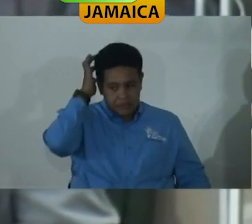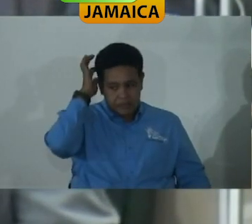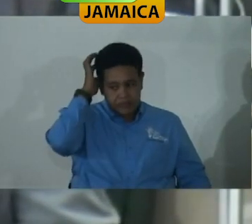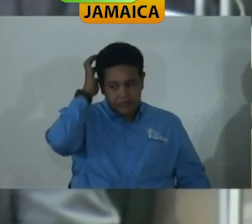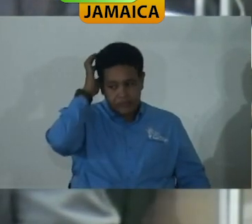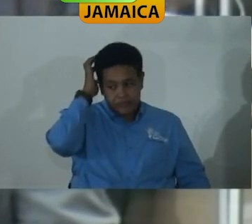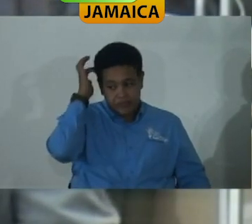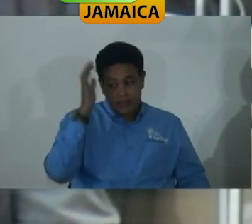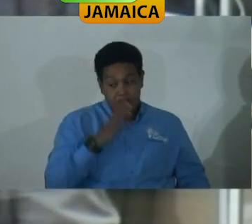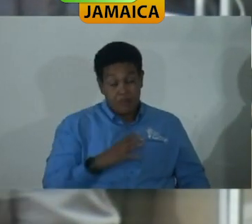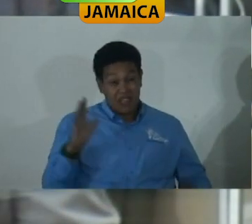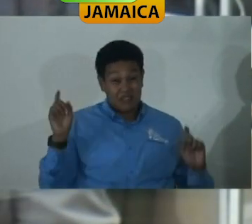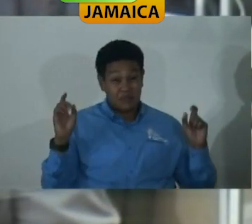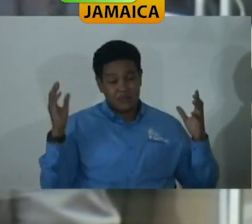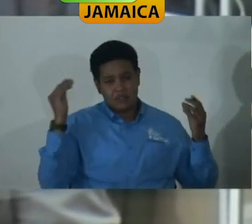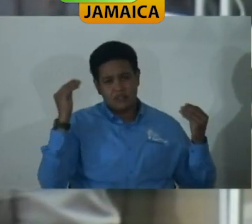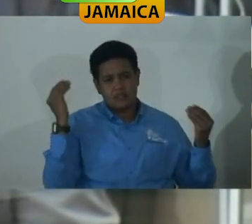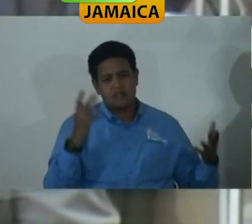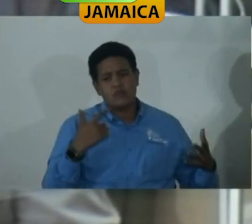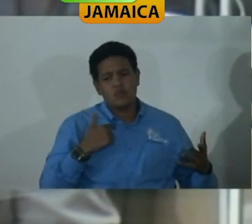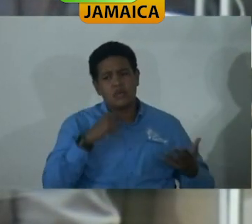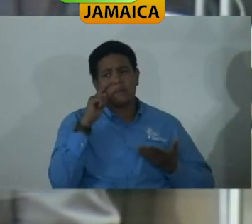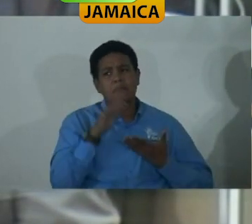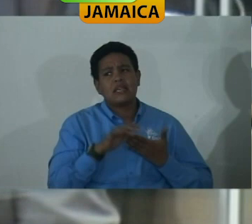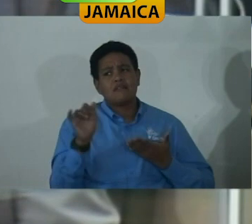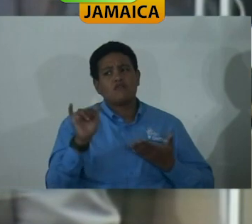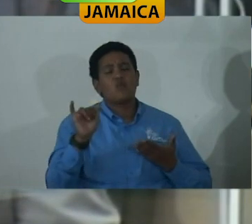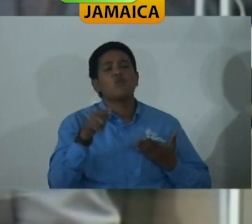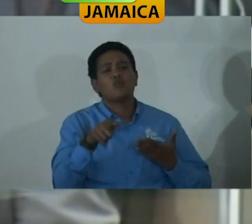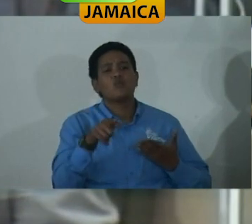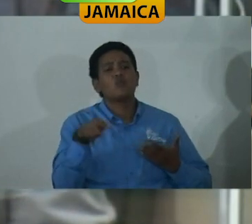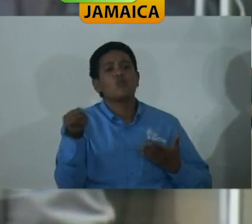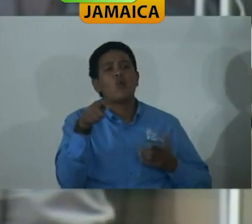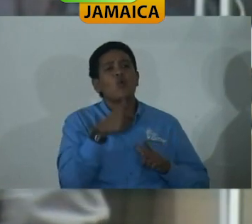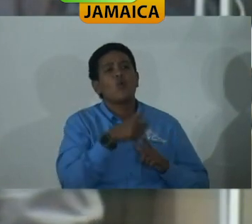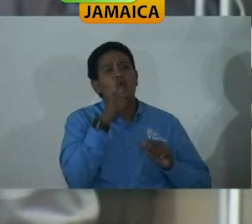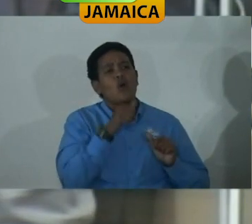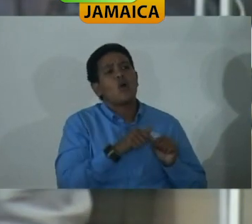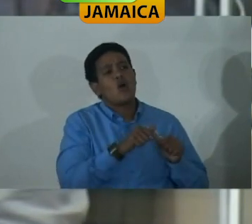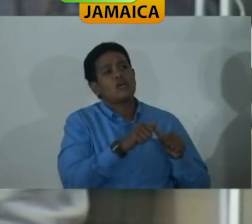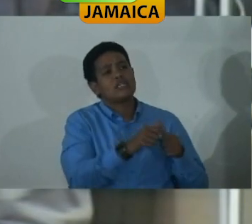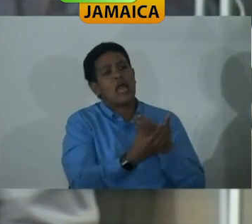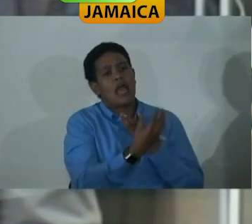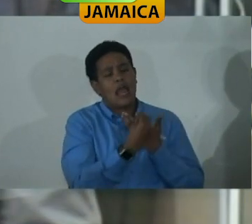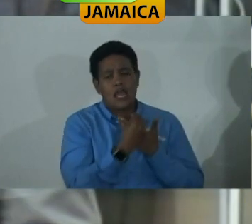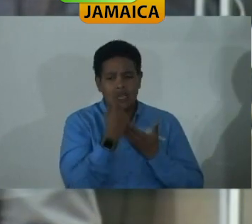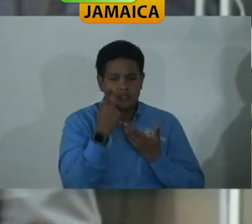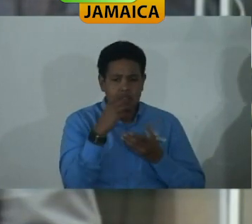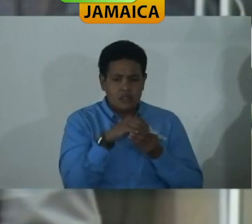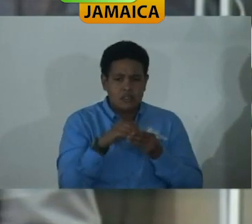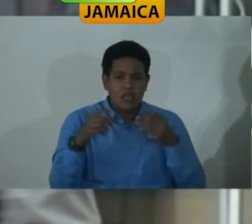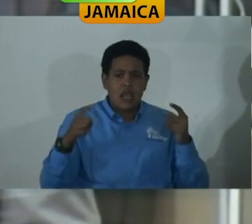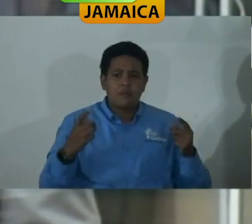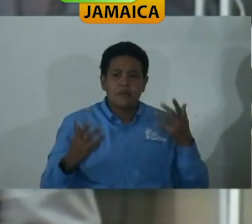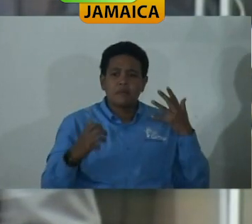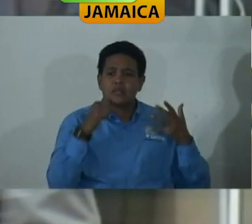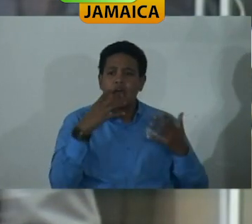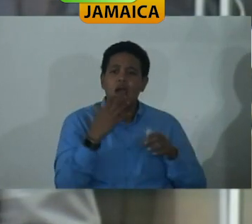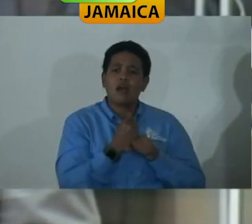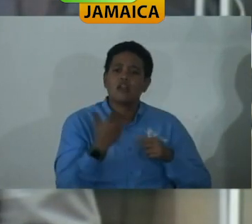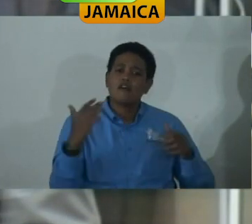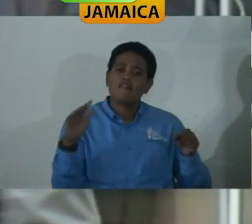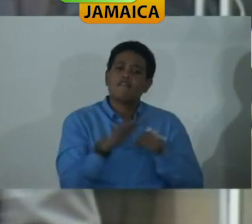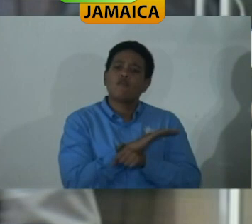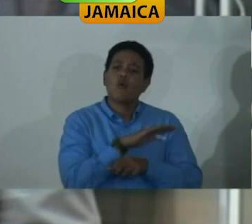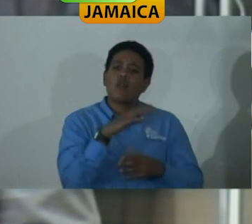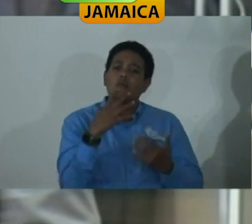So, Madam Speaker, we believe as well, even those who were consistently engaged may not have gotten the fullness of